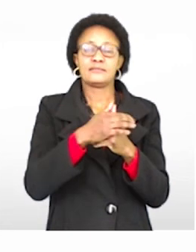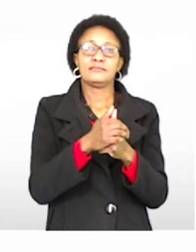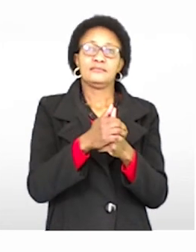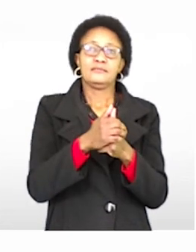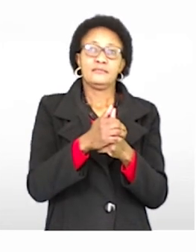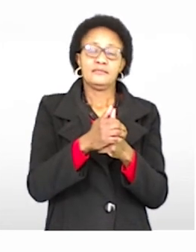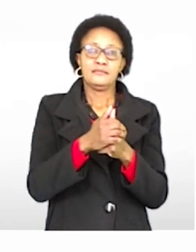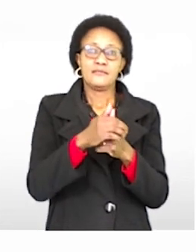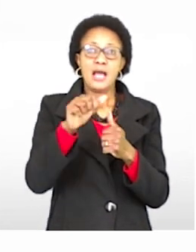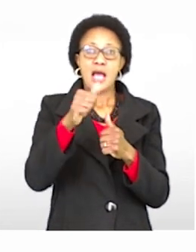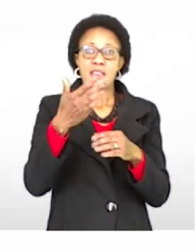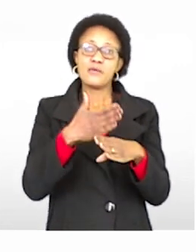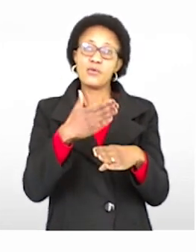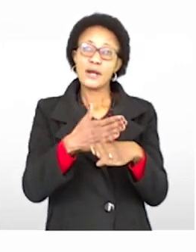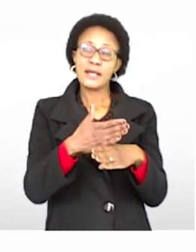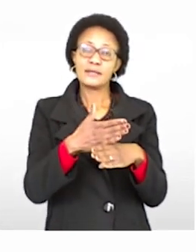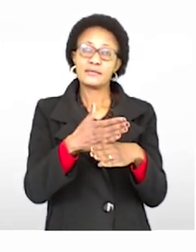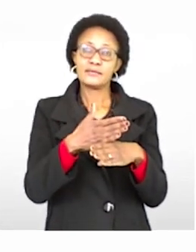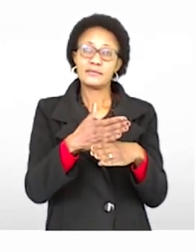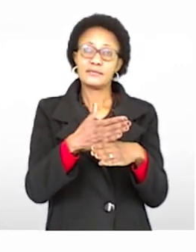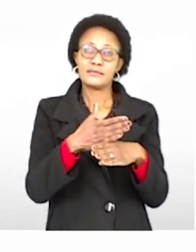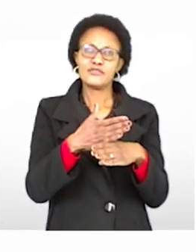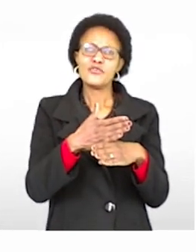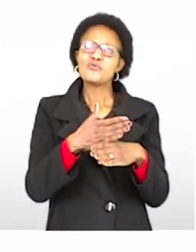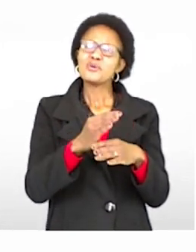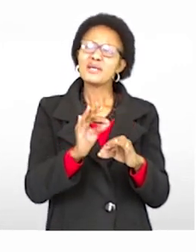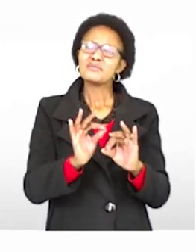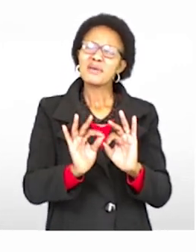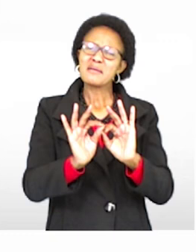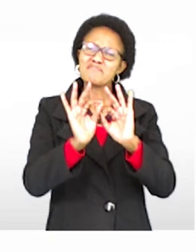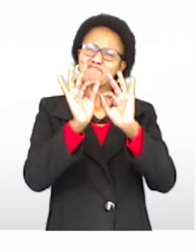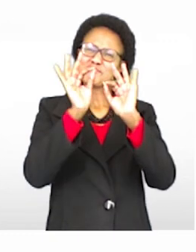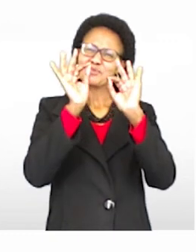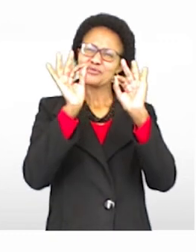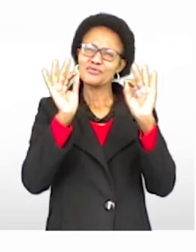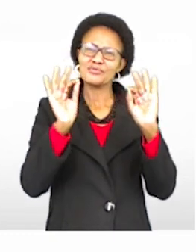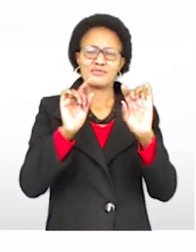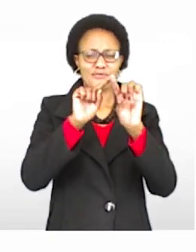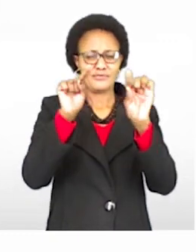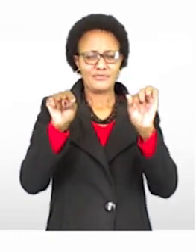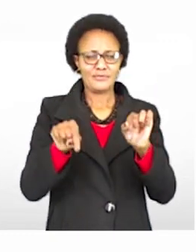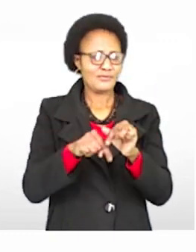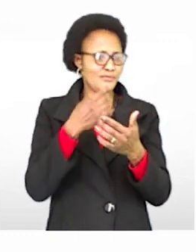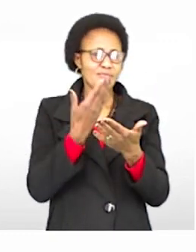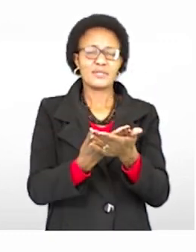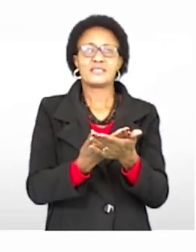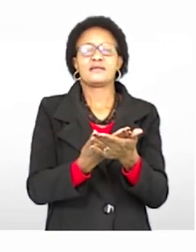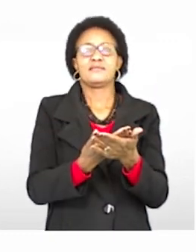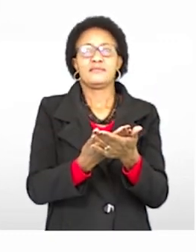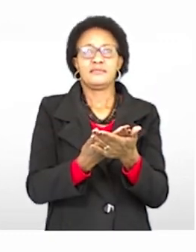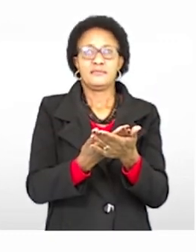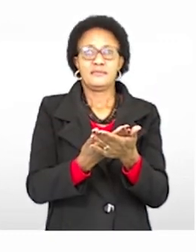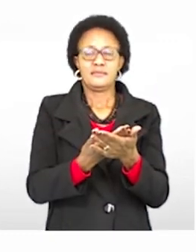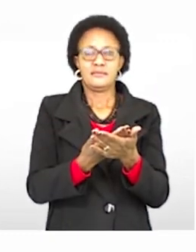we have to do is to make this picture look beautiful. Now remember, in a town, there's always